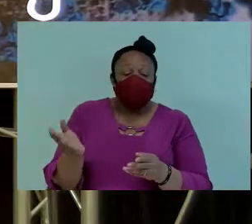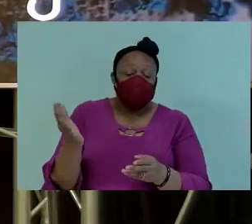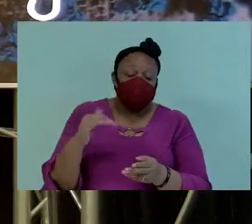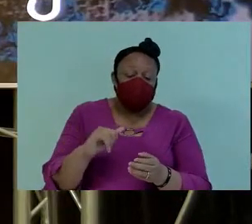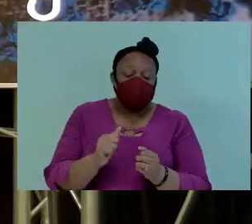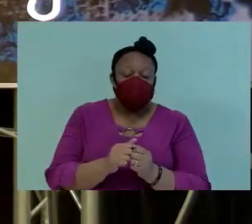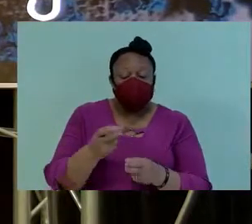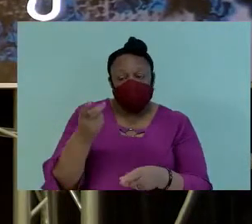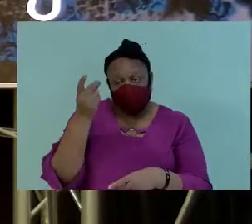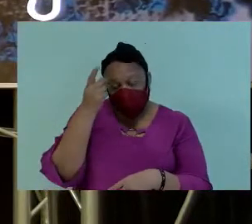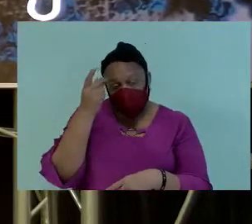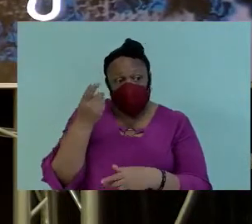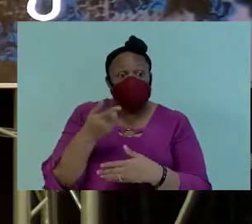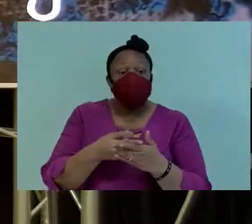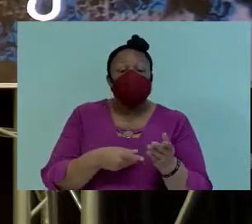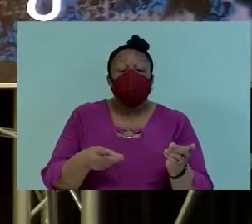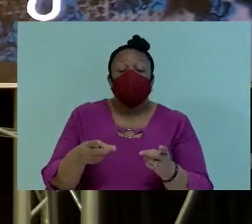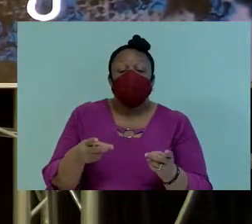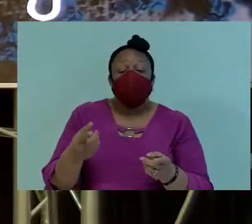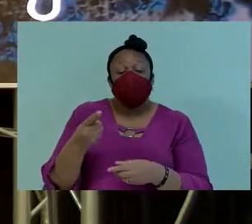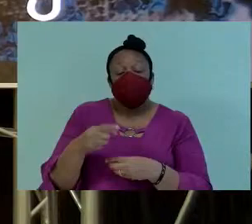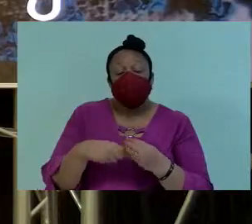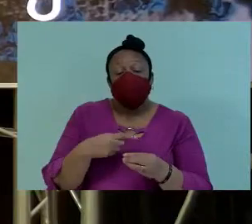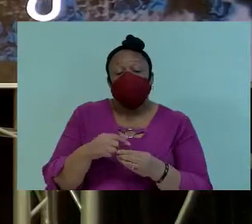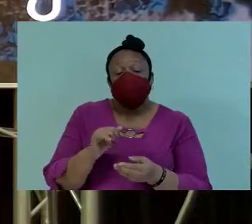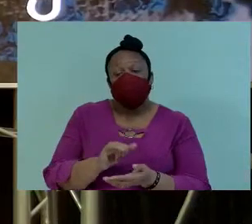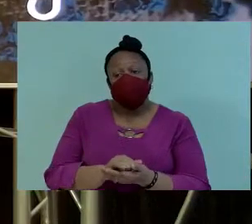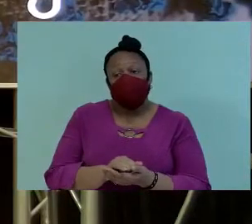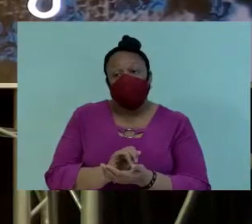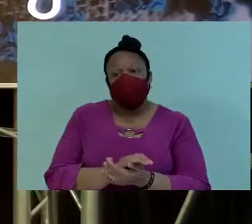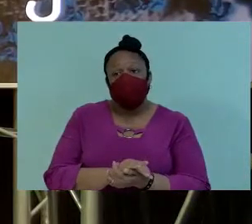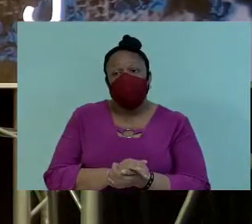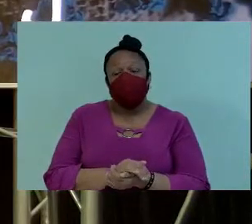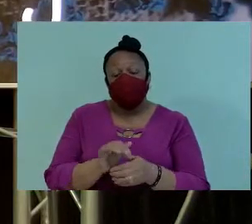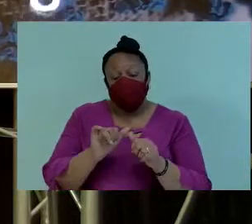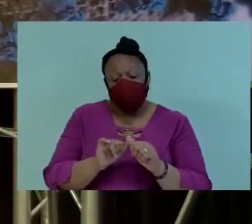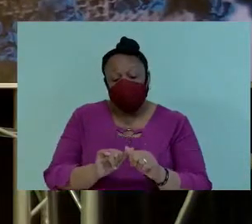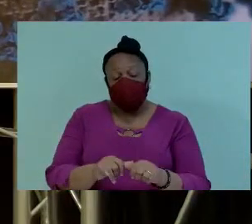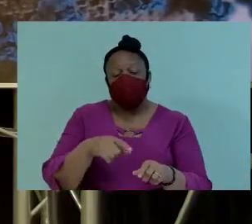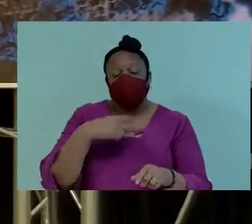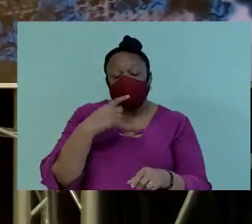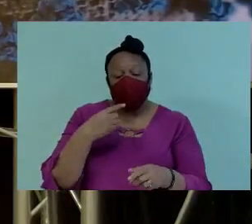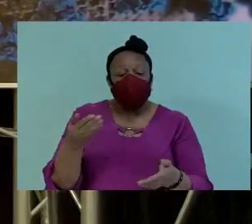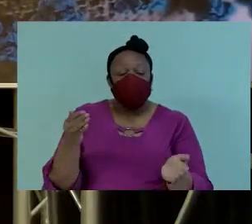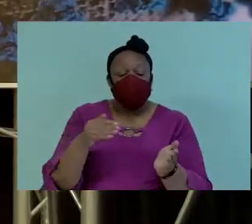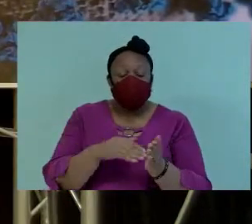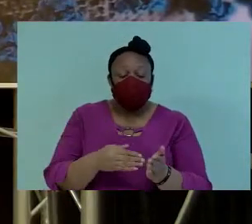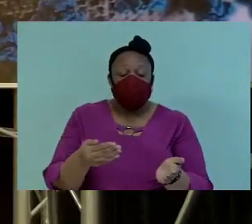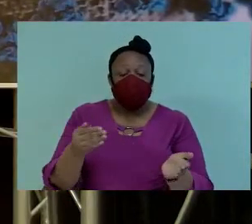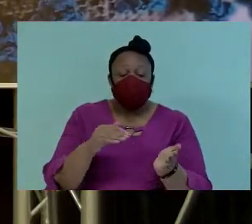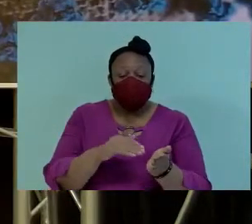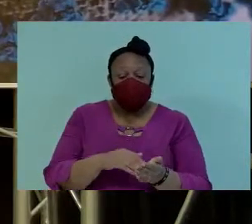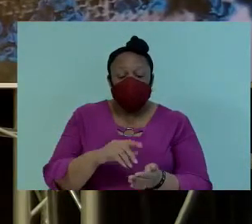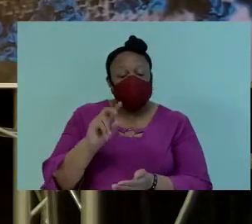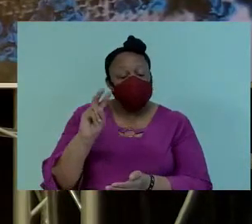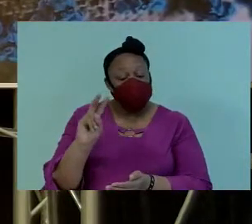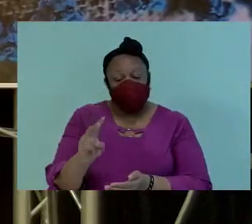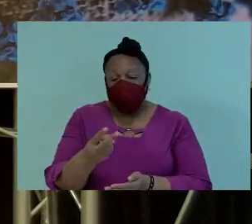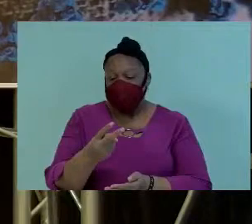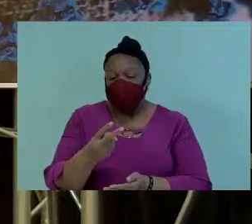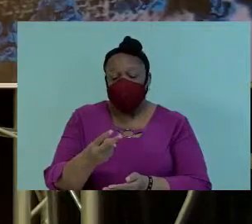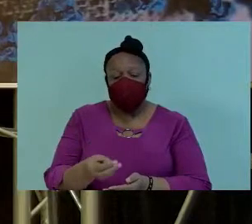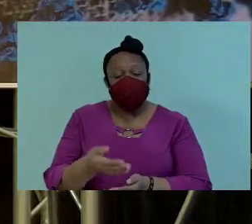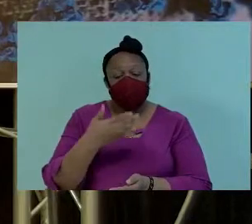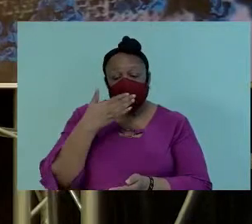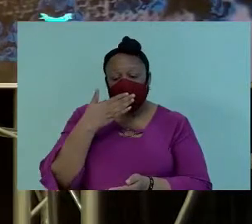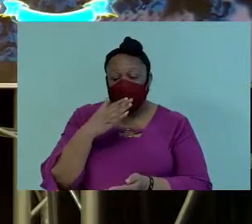that second wave comes? And as we keep saying to you over and over, the second wave is going to be